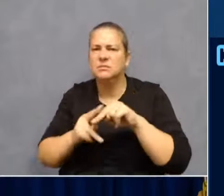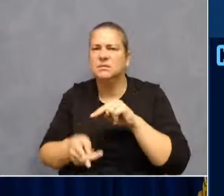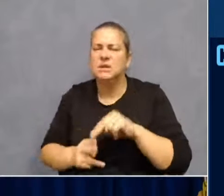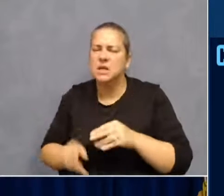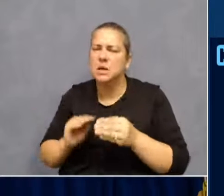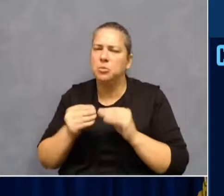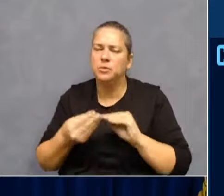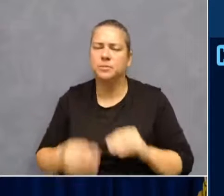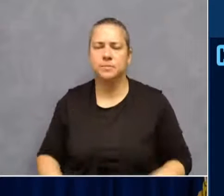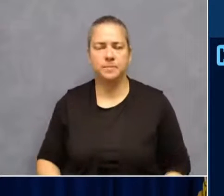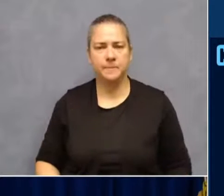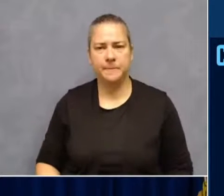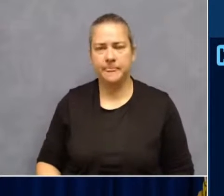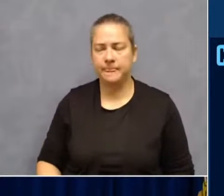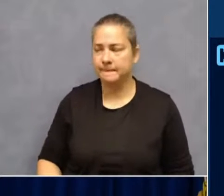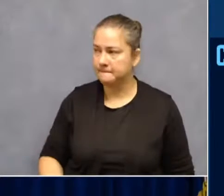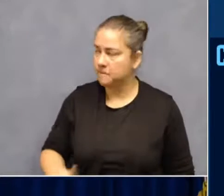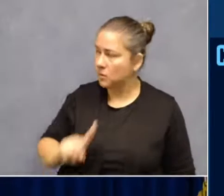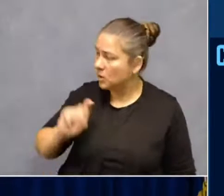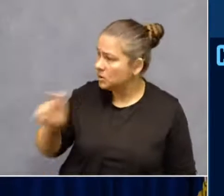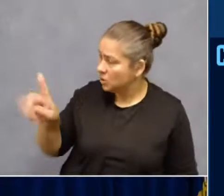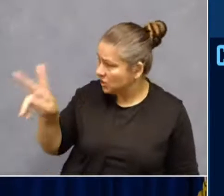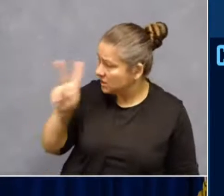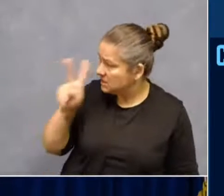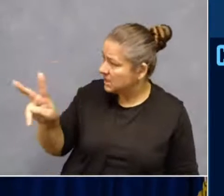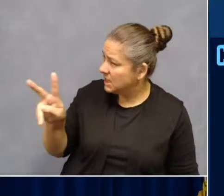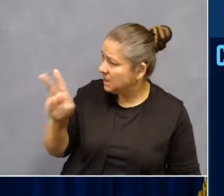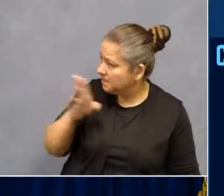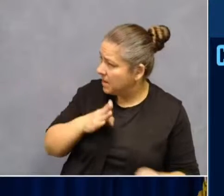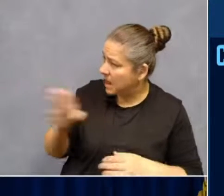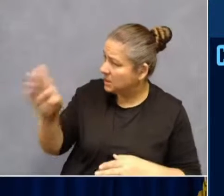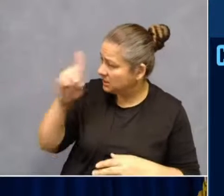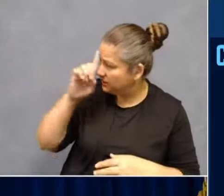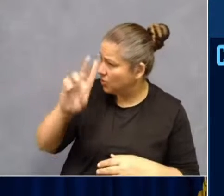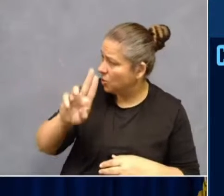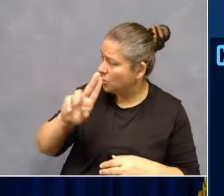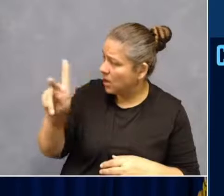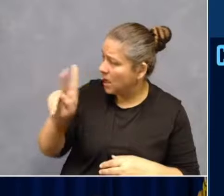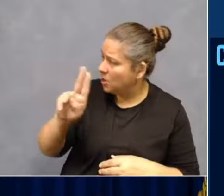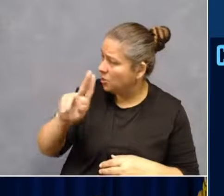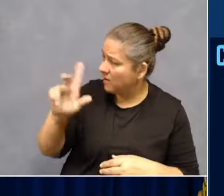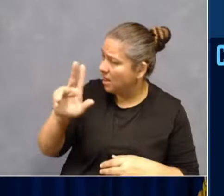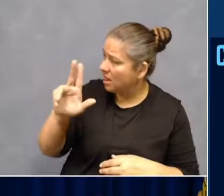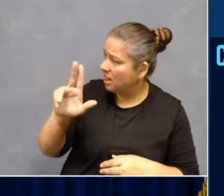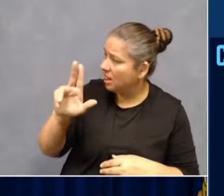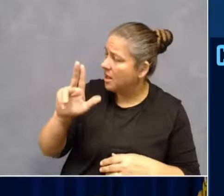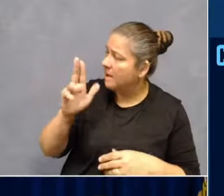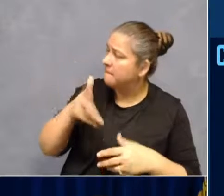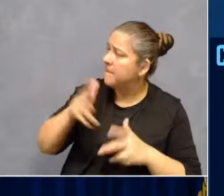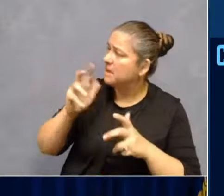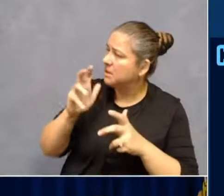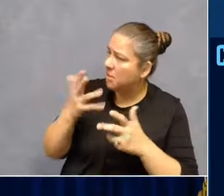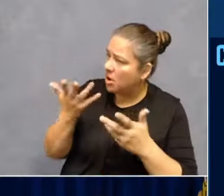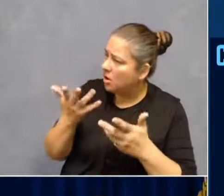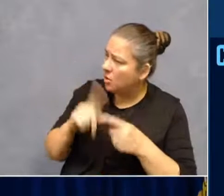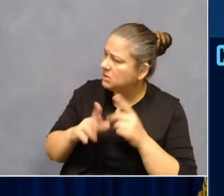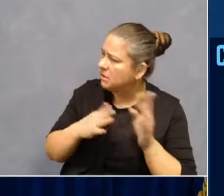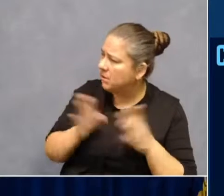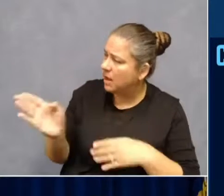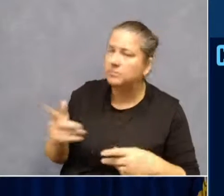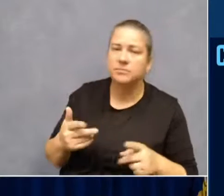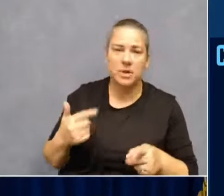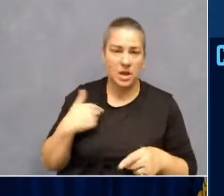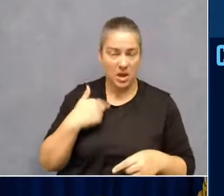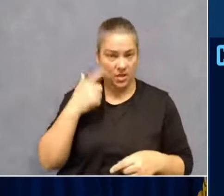from UK or U of L for men's and women's basketball attendance? If so, what's the status of those plans? I believe we have one of